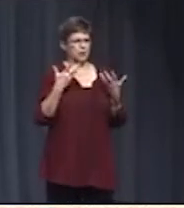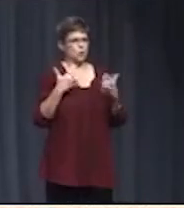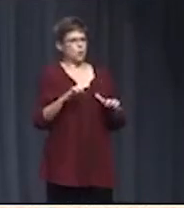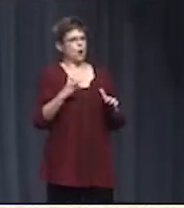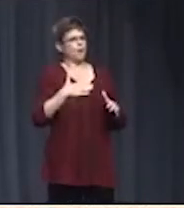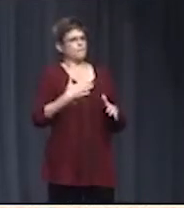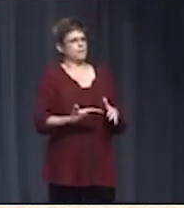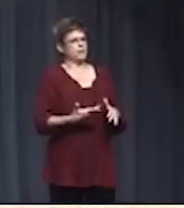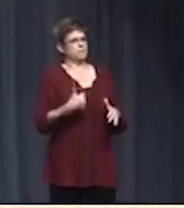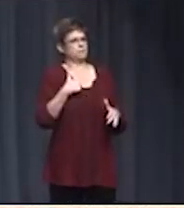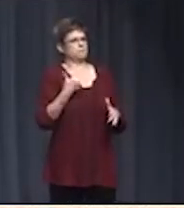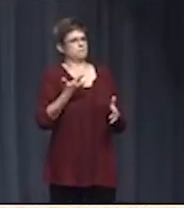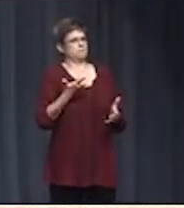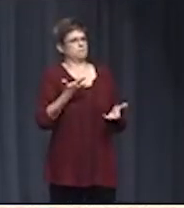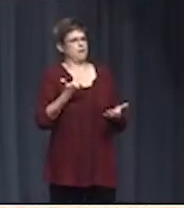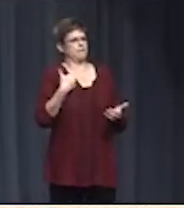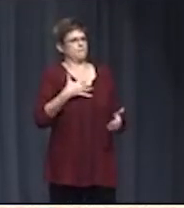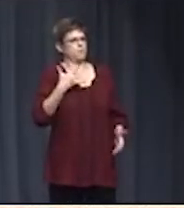emotion in a minute.